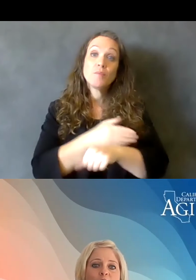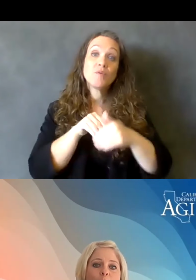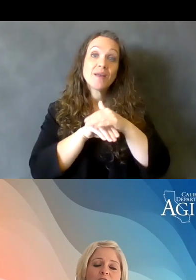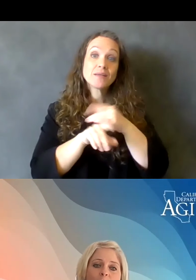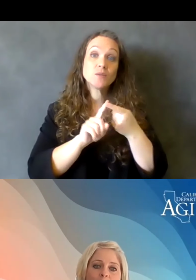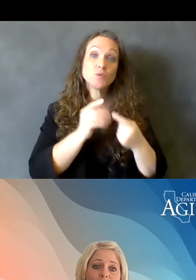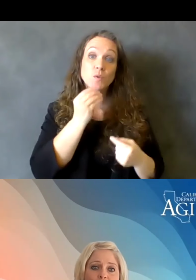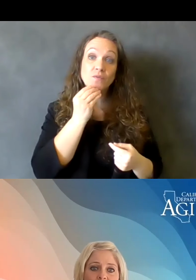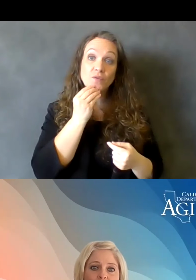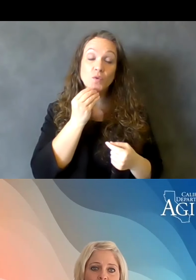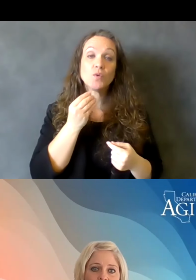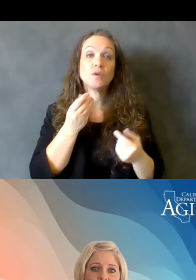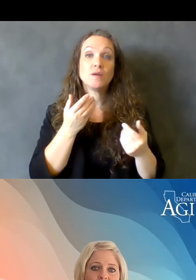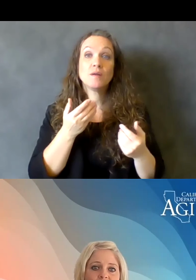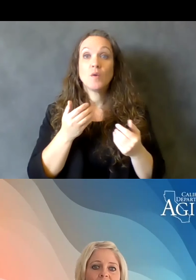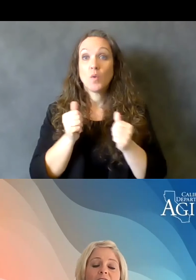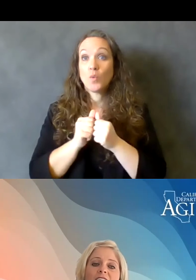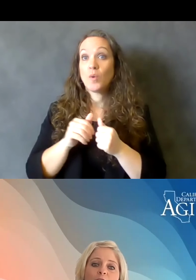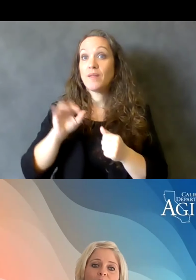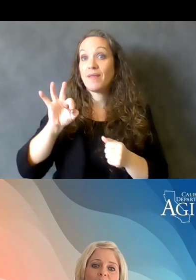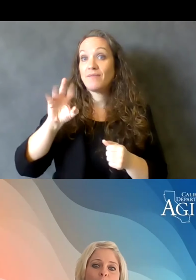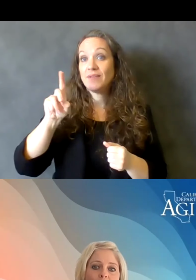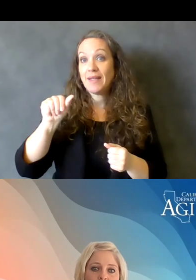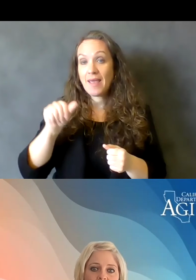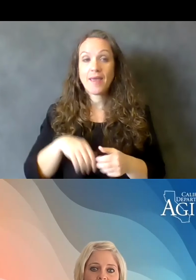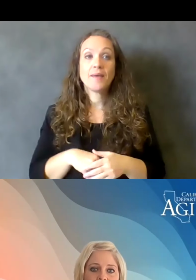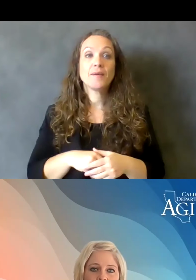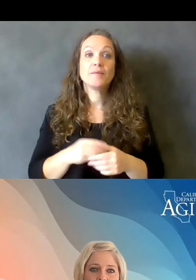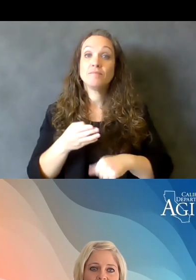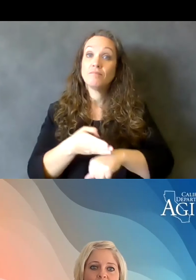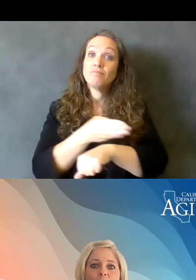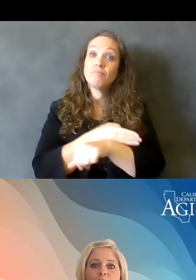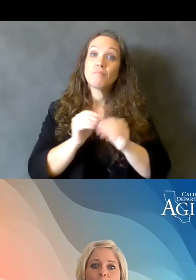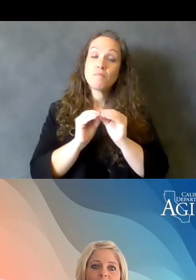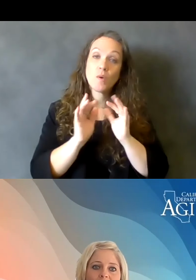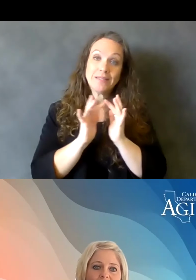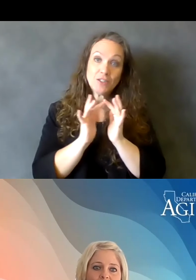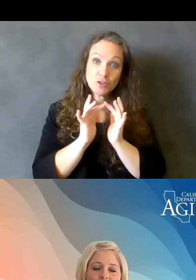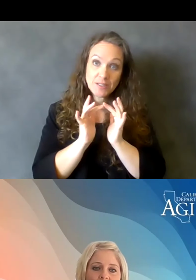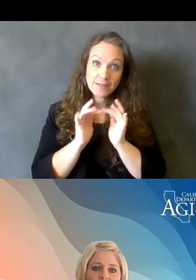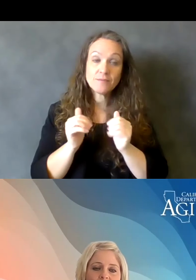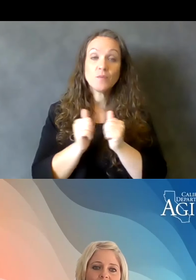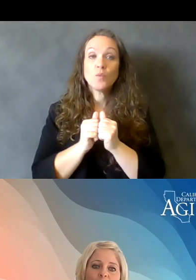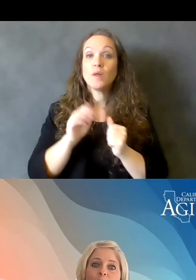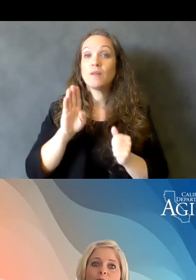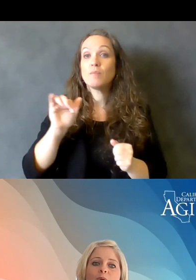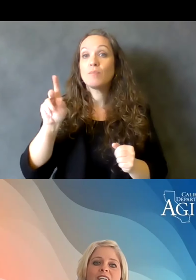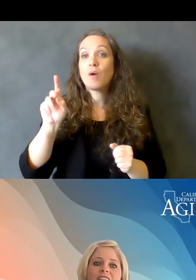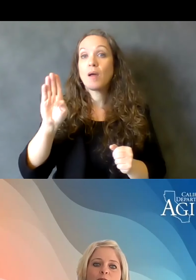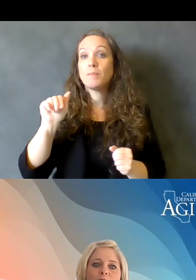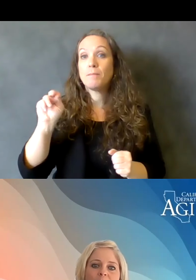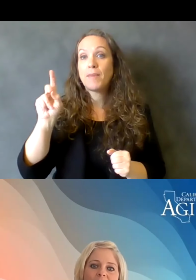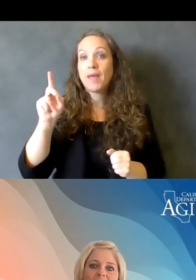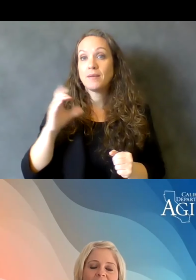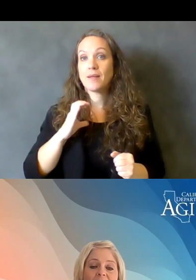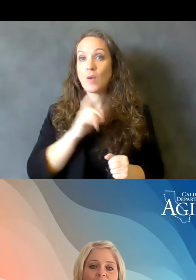services with the Department of Food and Agriculture, increasing broadband access with the Broadband Council and others, promoting